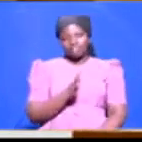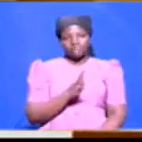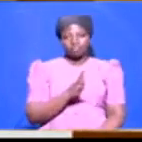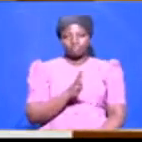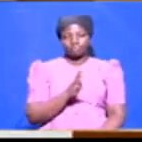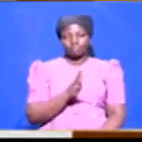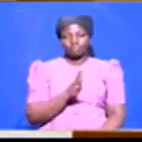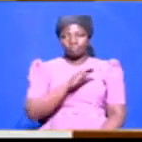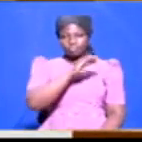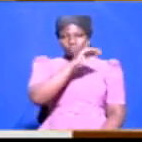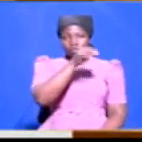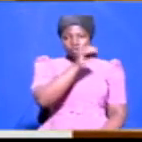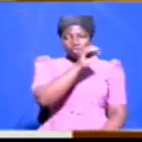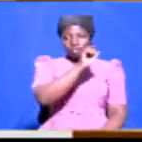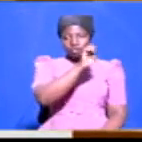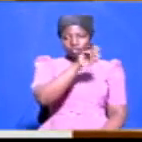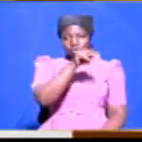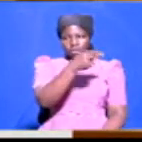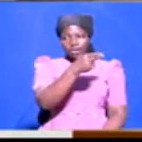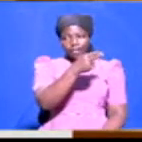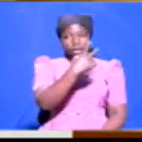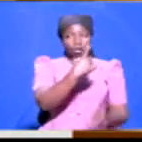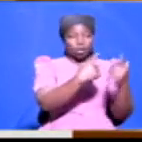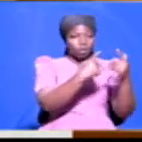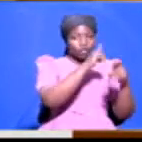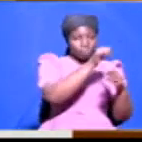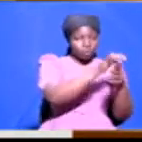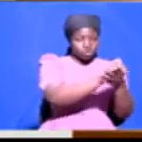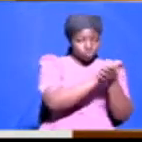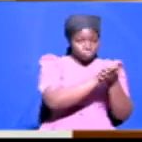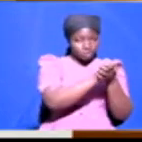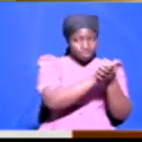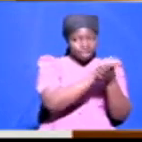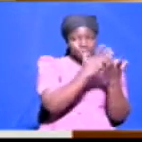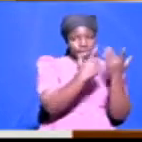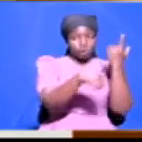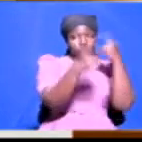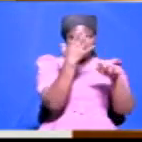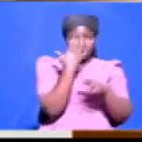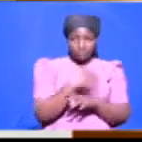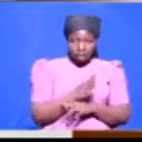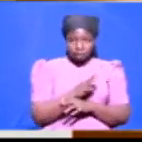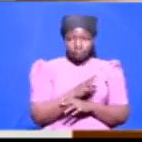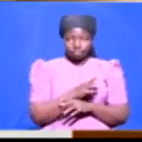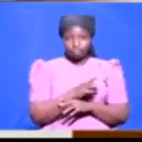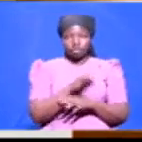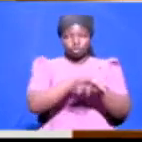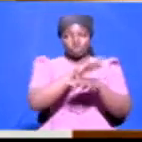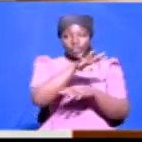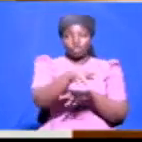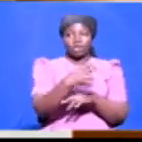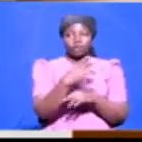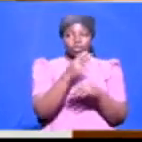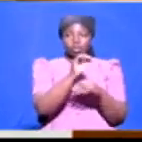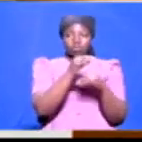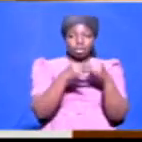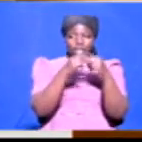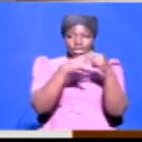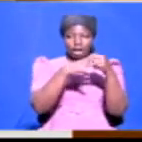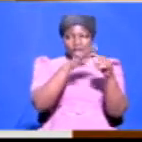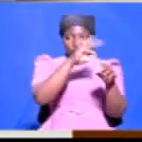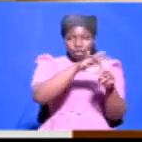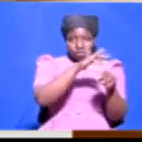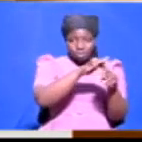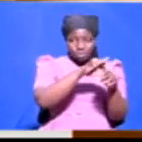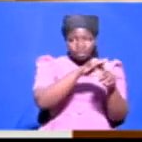Joseph Mung’ara of Jubilee won the Muguga Ward closely contested by election after garnering 4,089 votes against